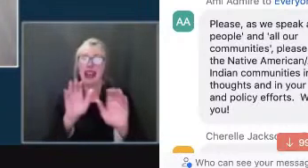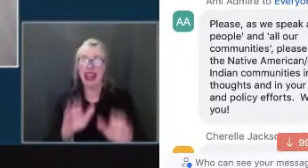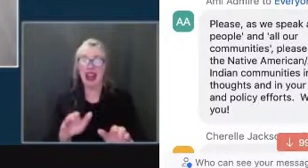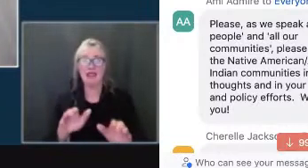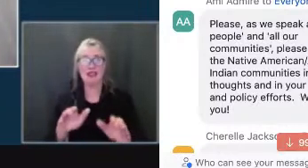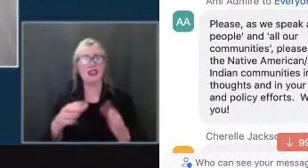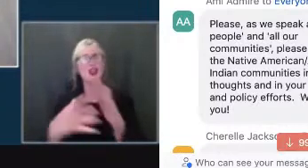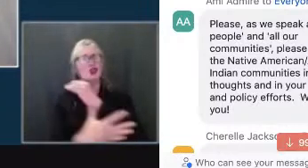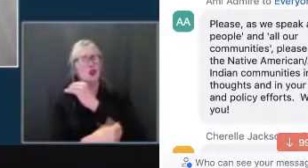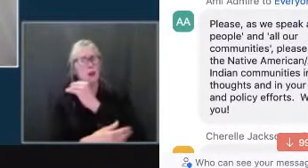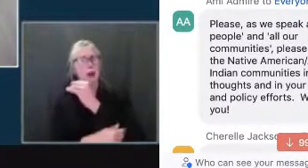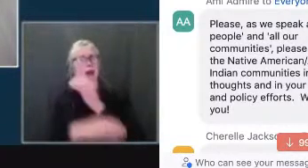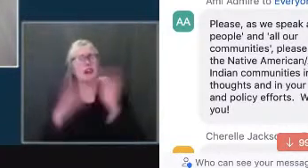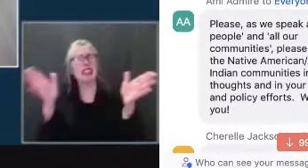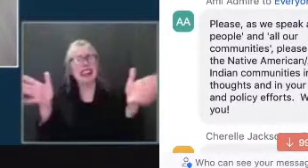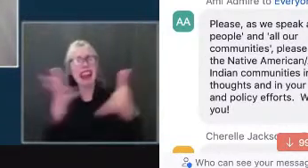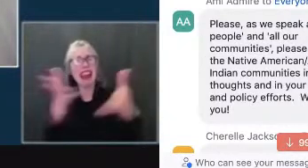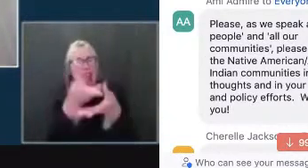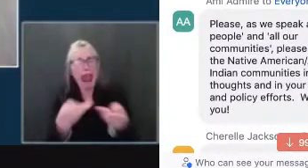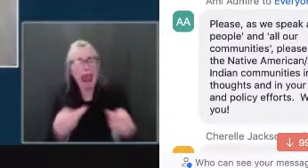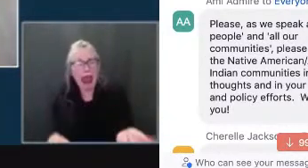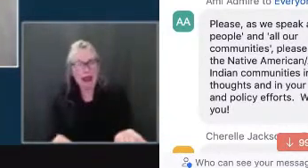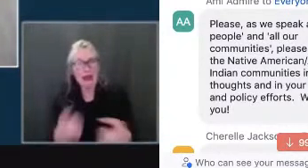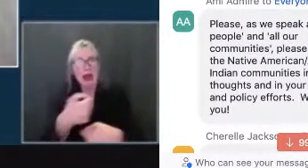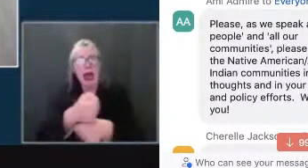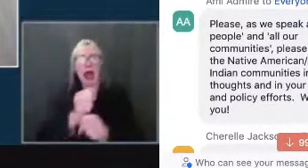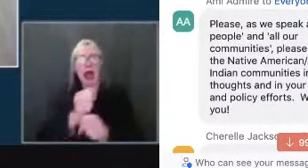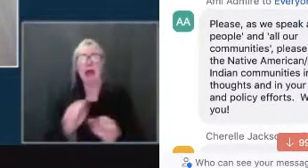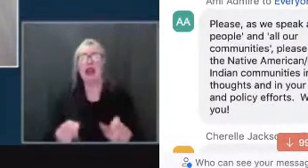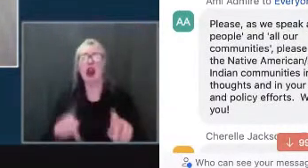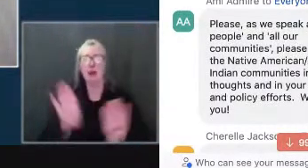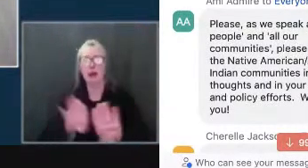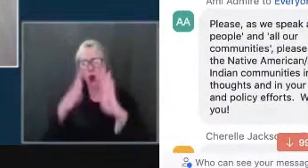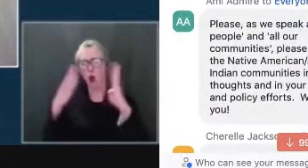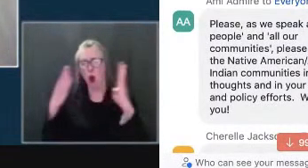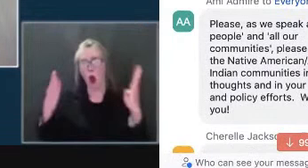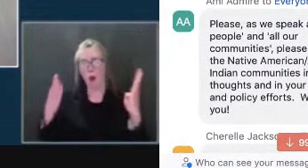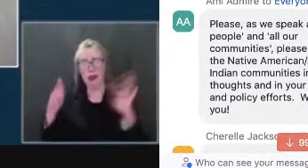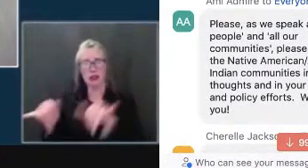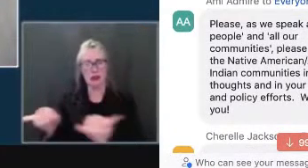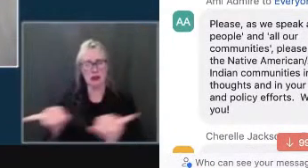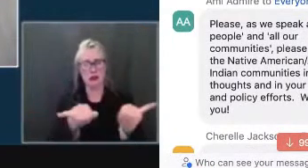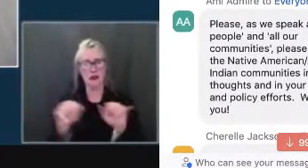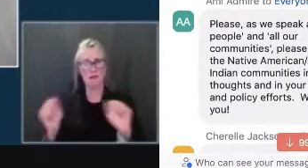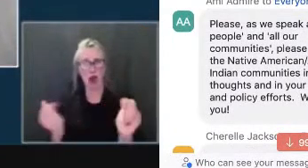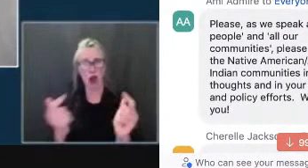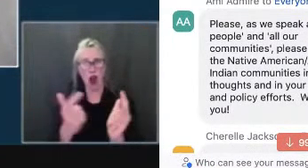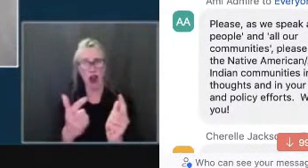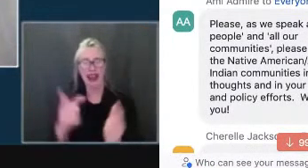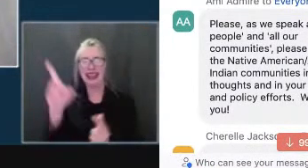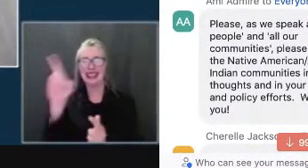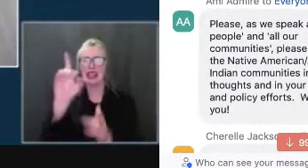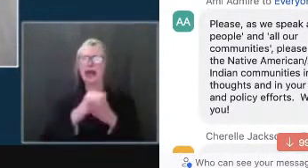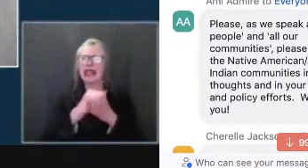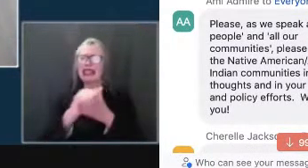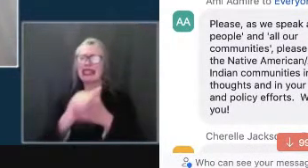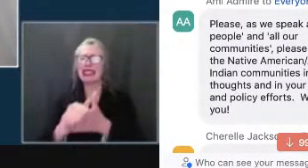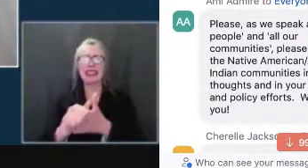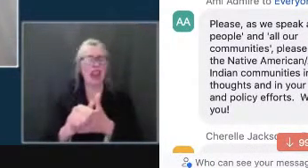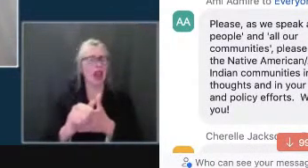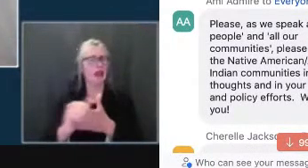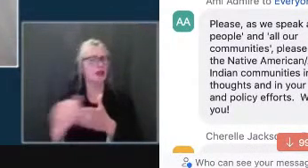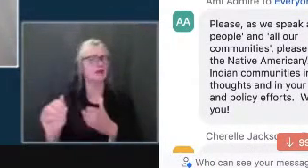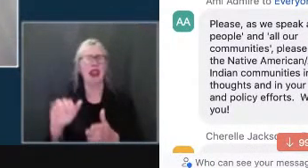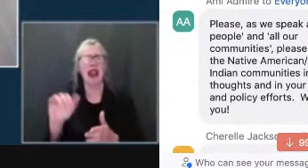create opportunity for all. This is the moment for California Democrats to lead that charge like never before. And